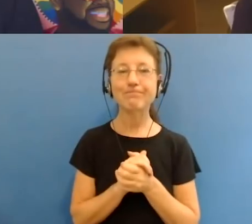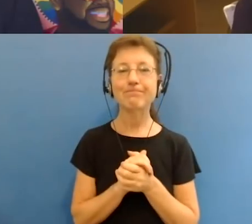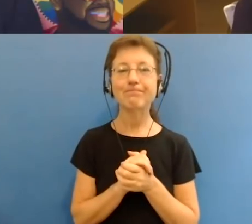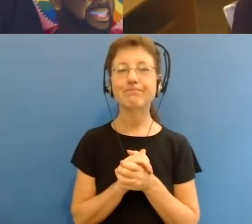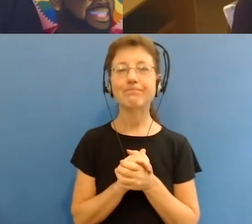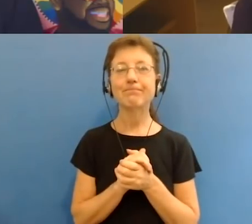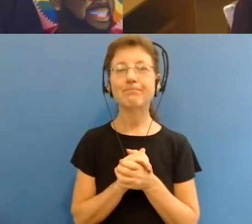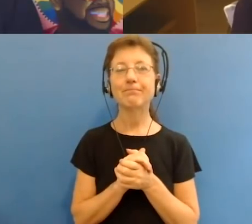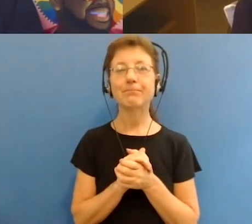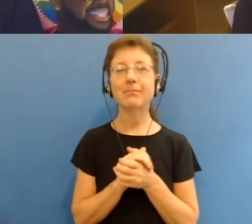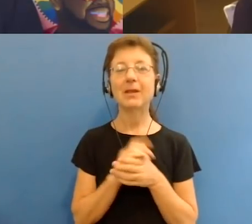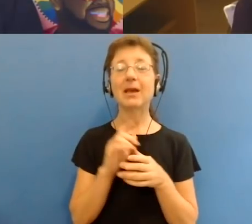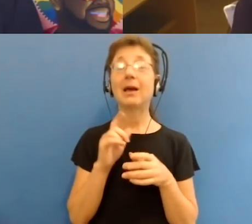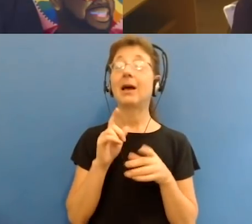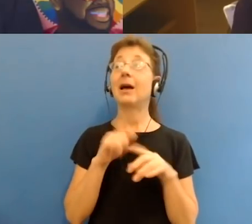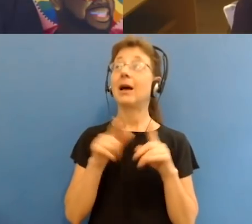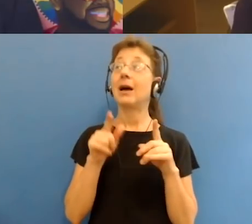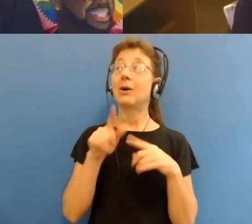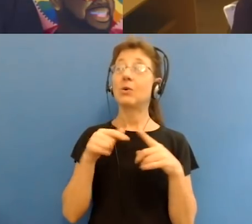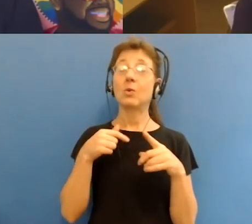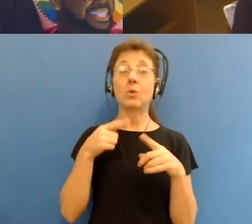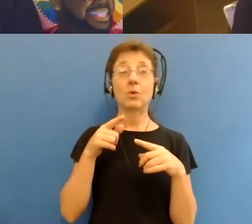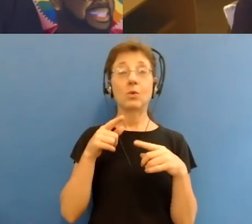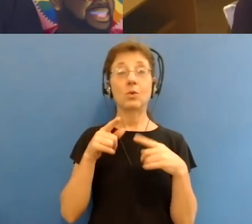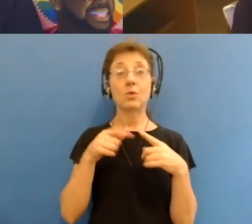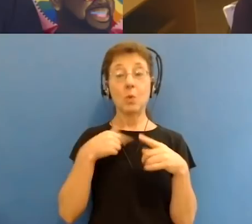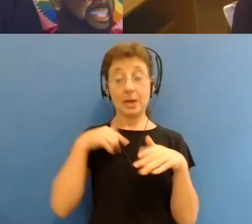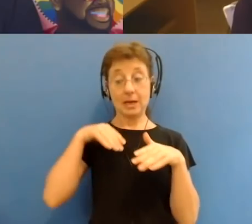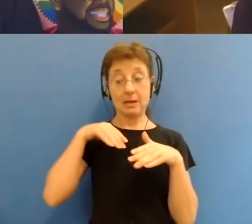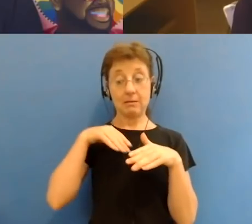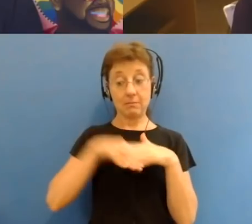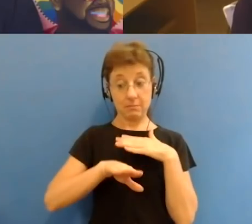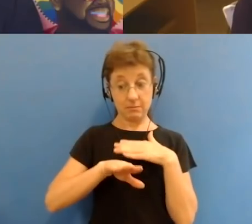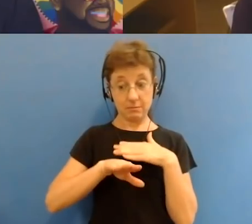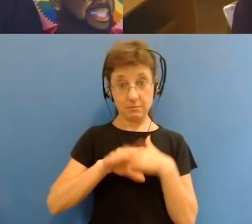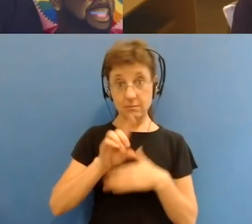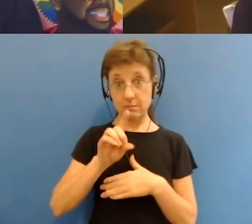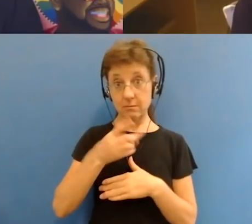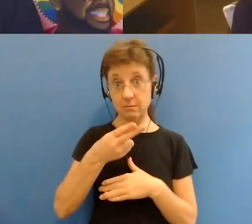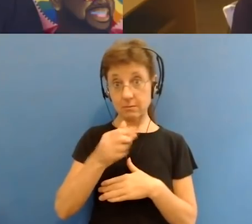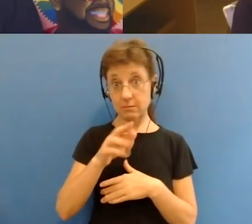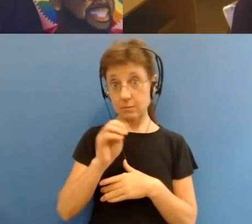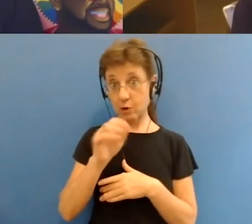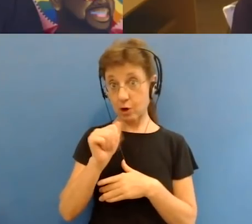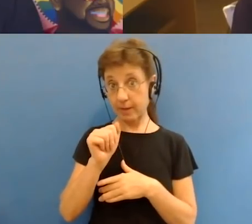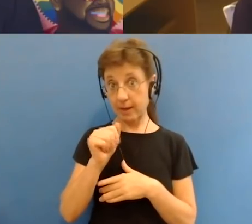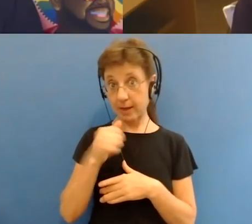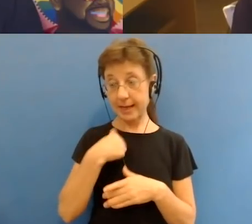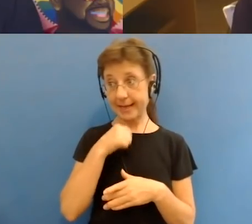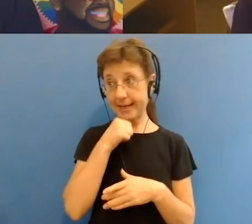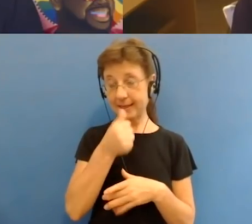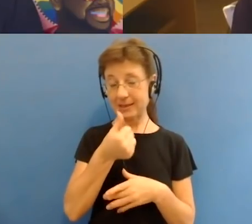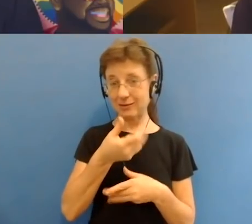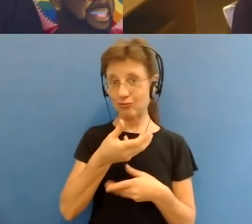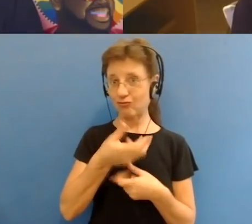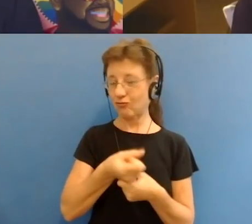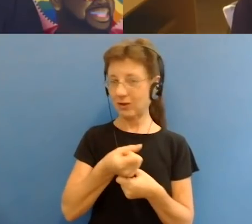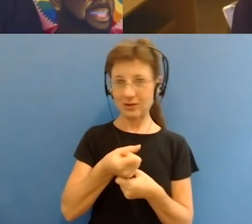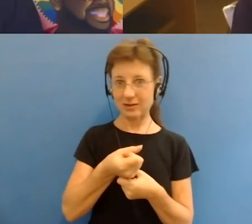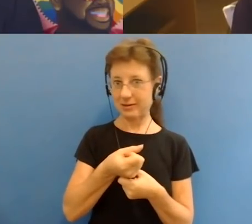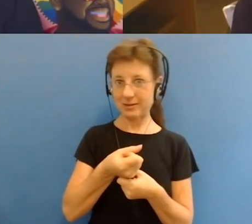I came into Dharma just actually distrusting, you know, a lot of stuff, you know,